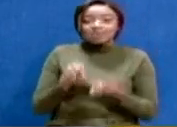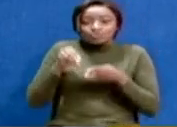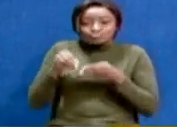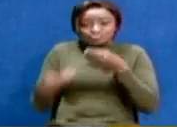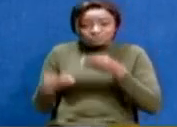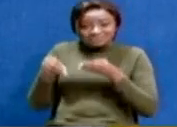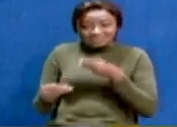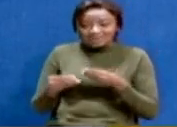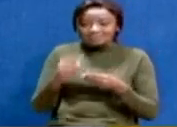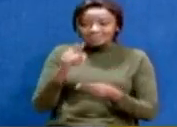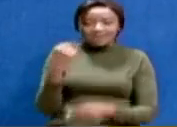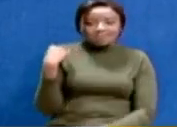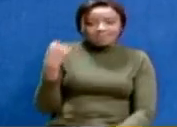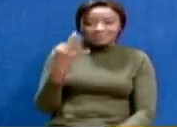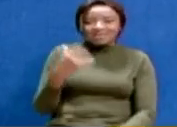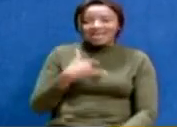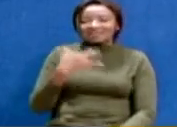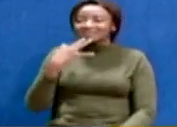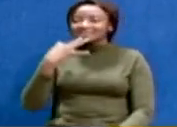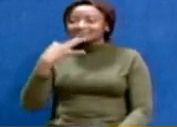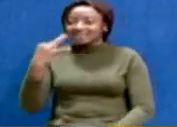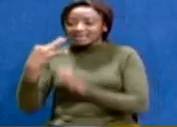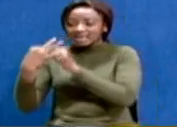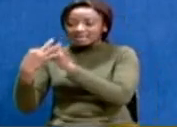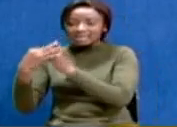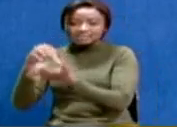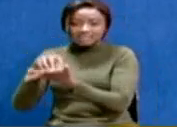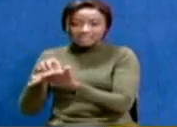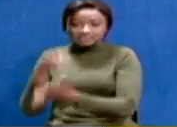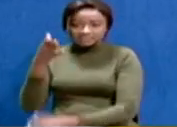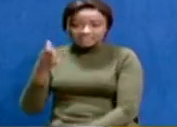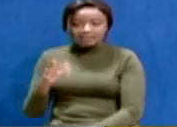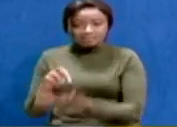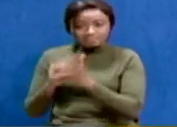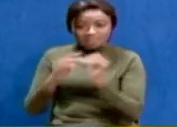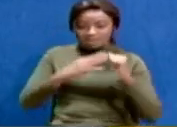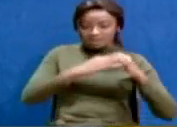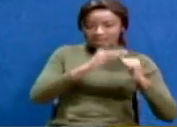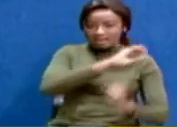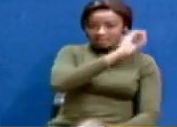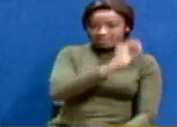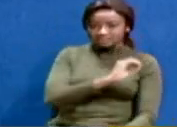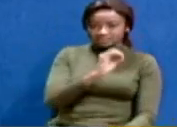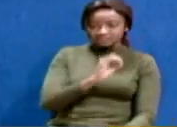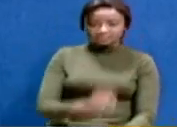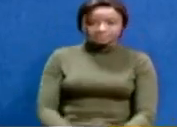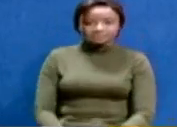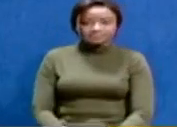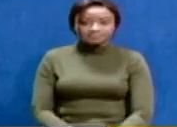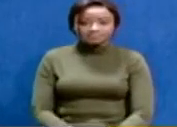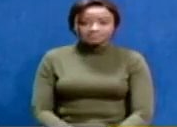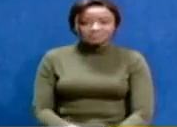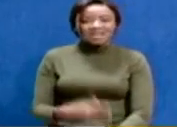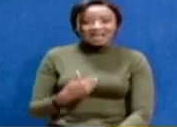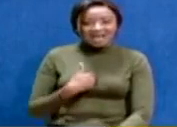place with 308 cases, or approximately 9% of the total cases. We